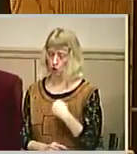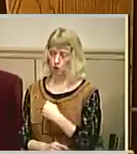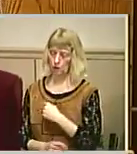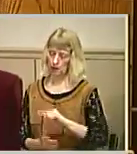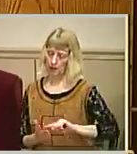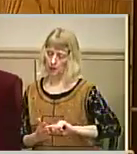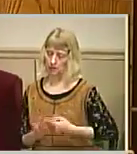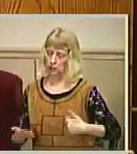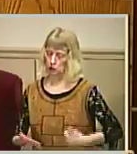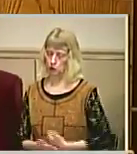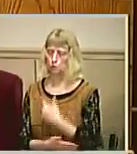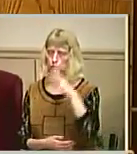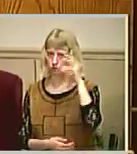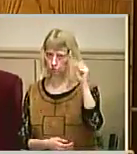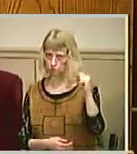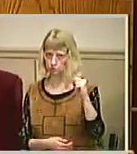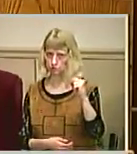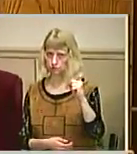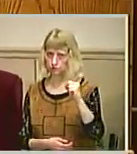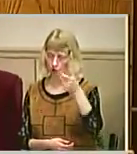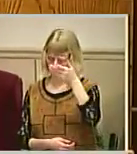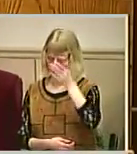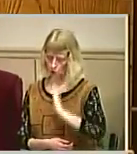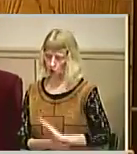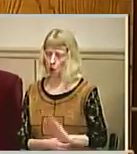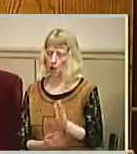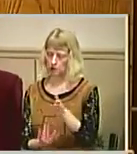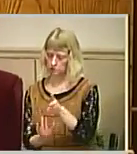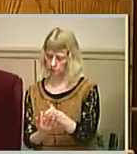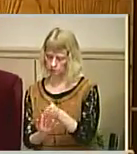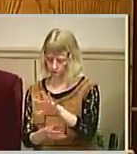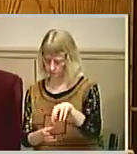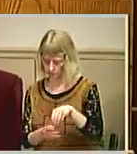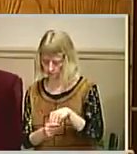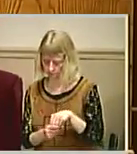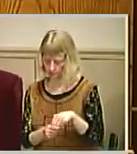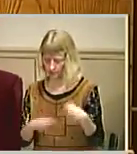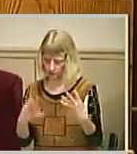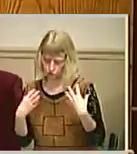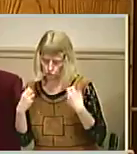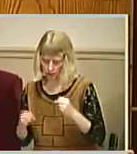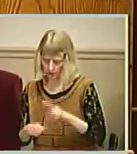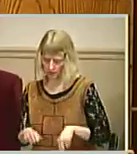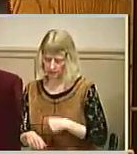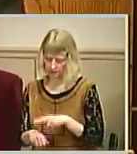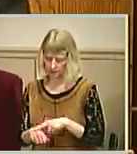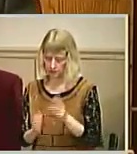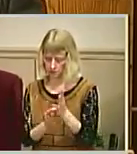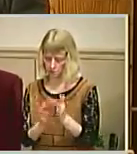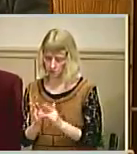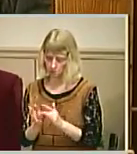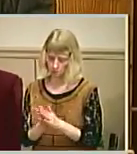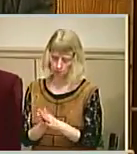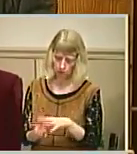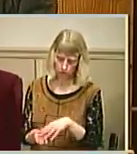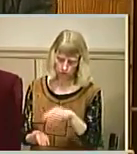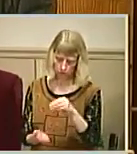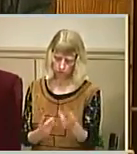this new administration, that God would intervene and strengthen this nation from the biblical